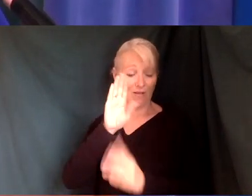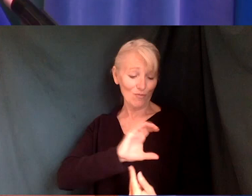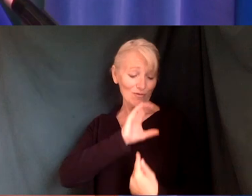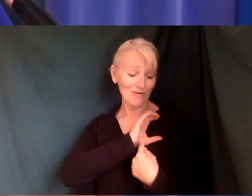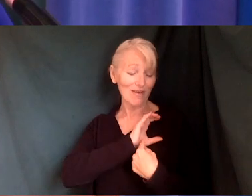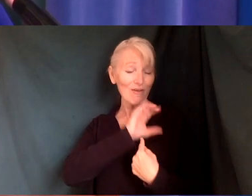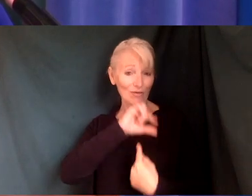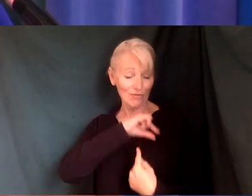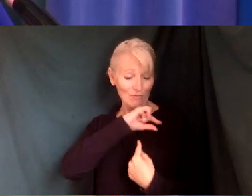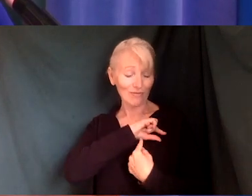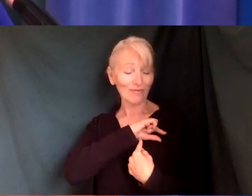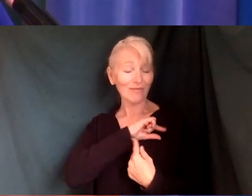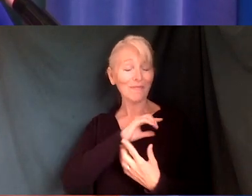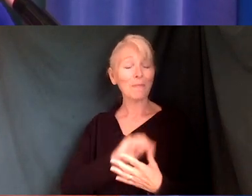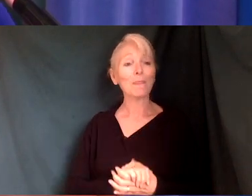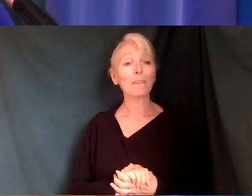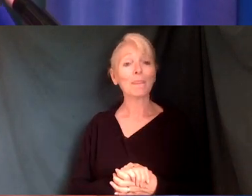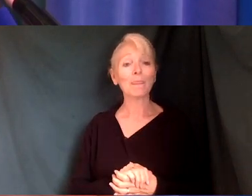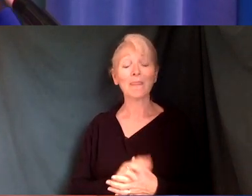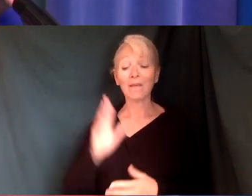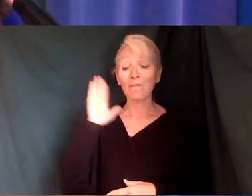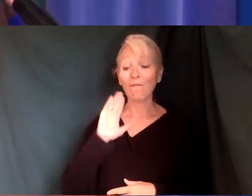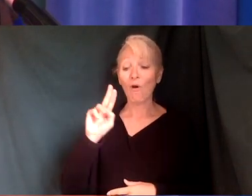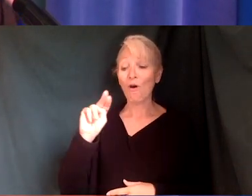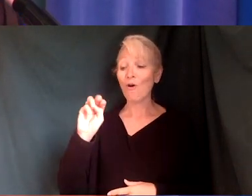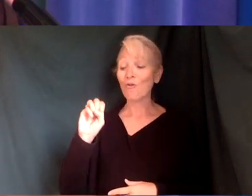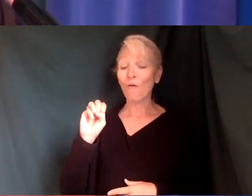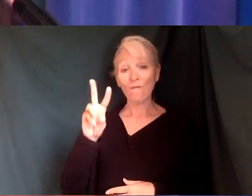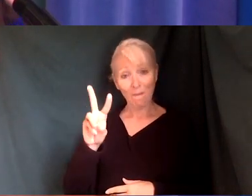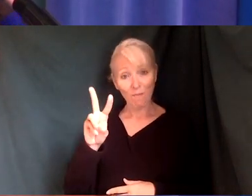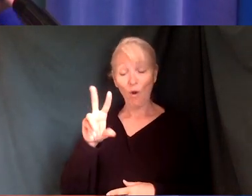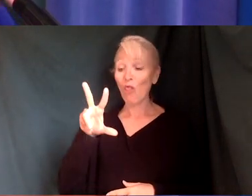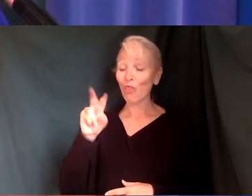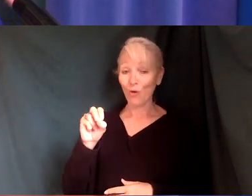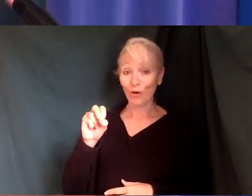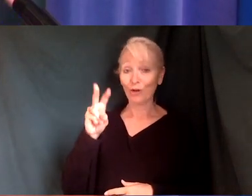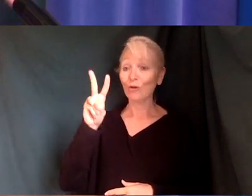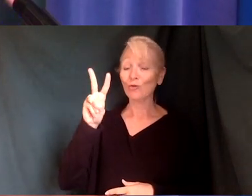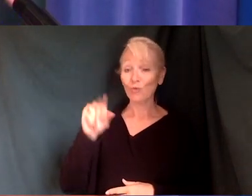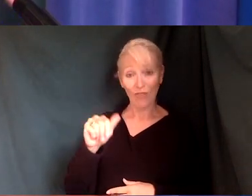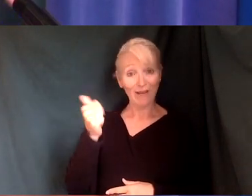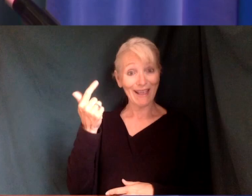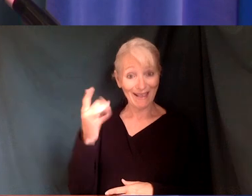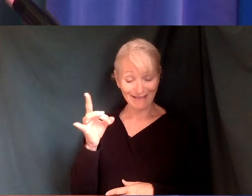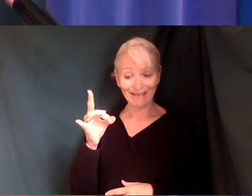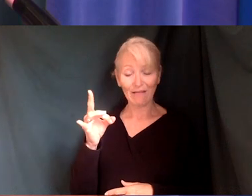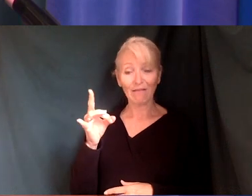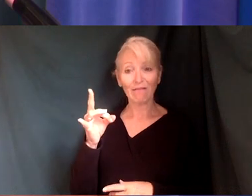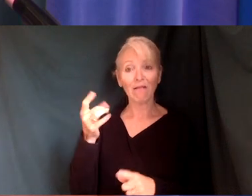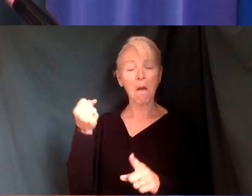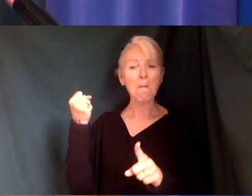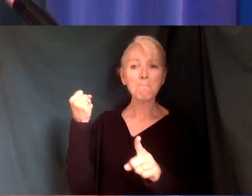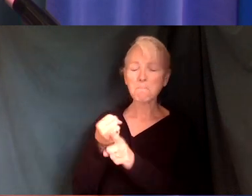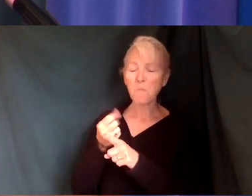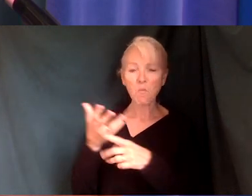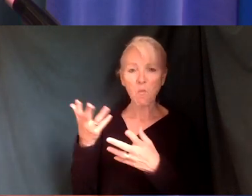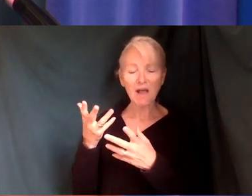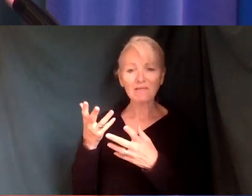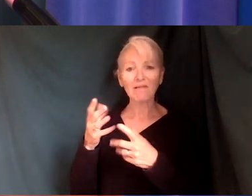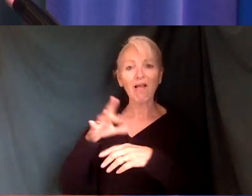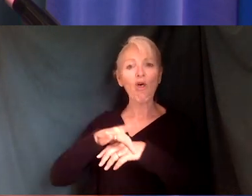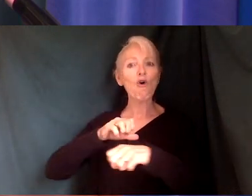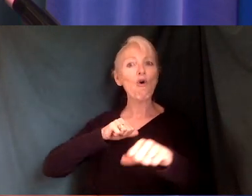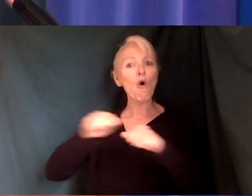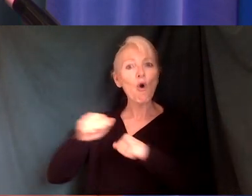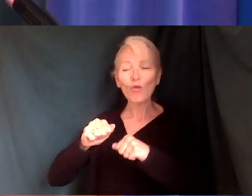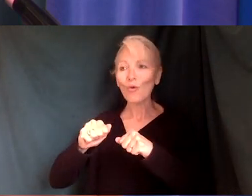lifelong lasting. On November 30th, 2018, you experienced an earthquake that interrupted